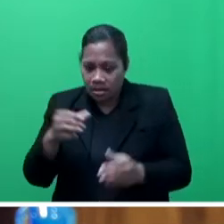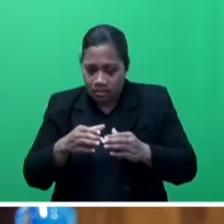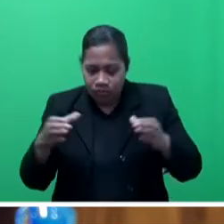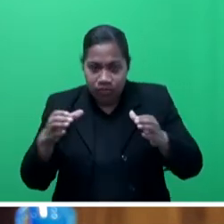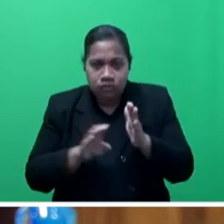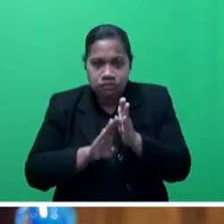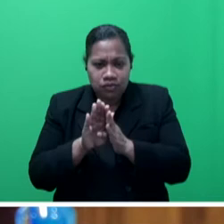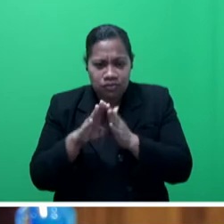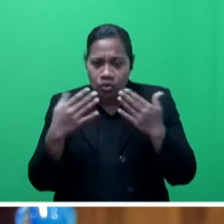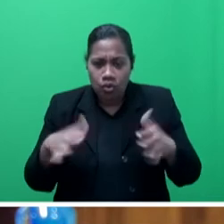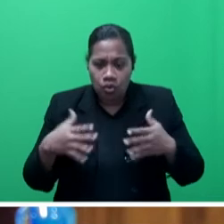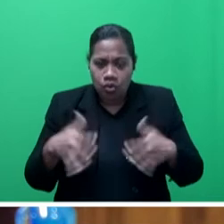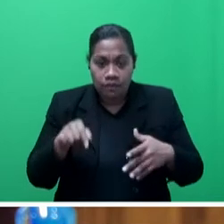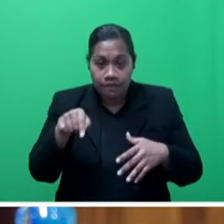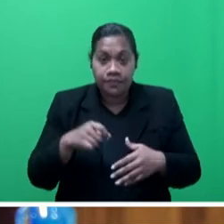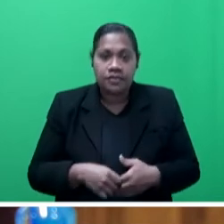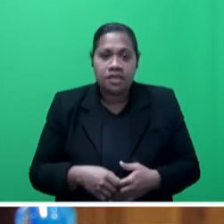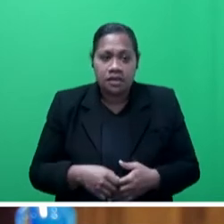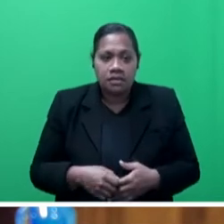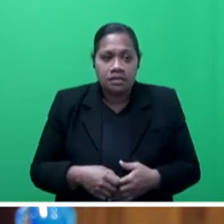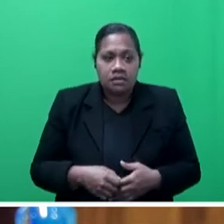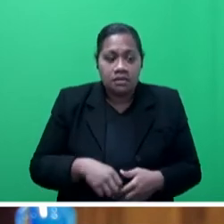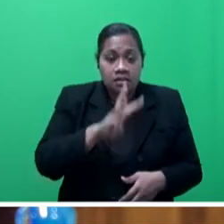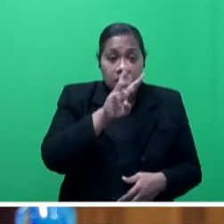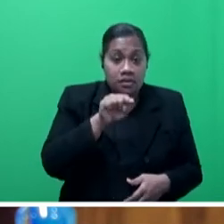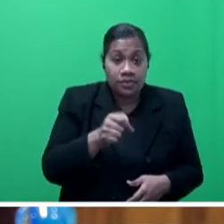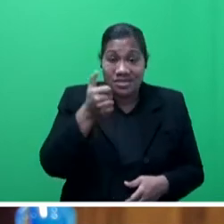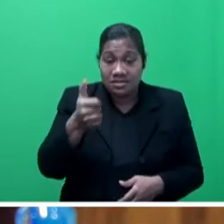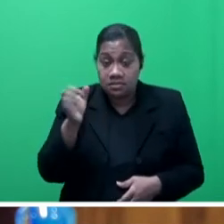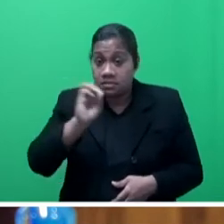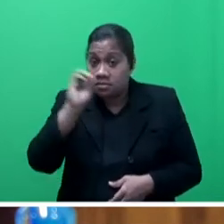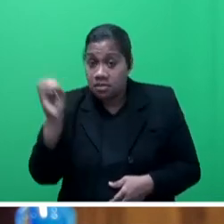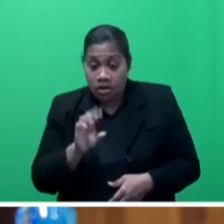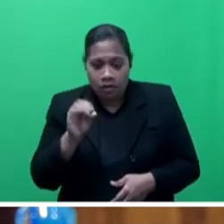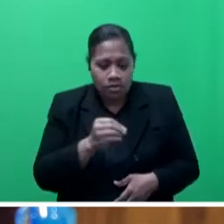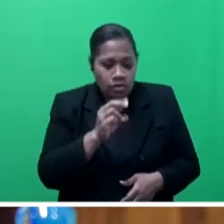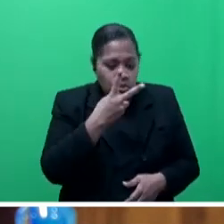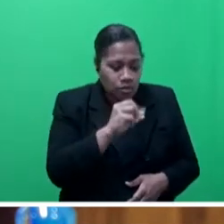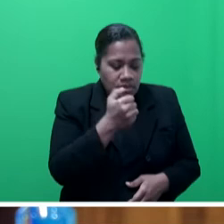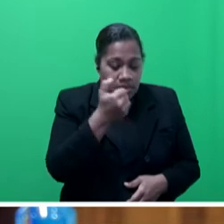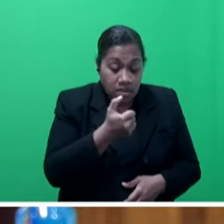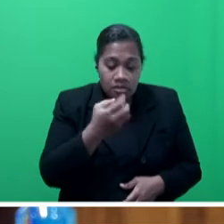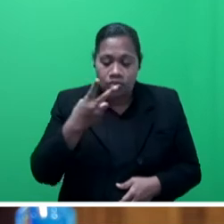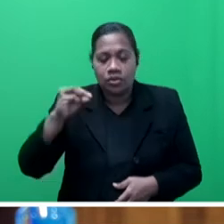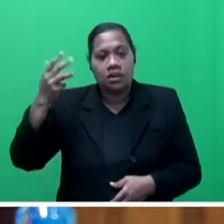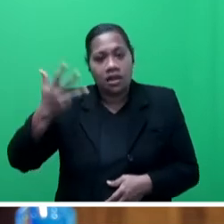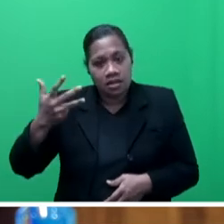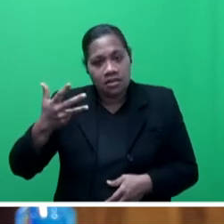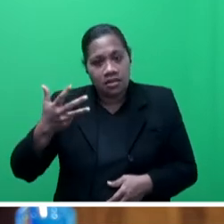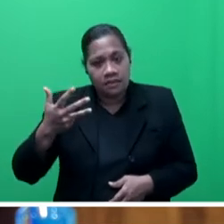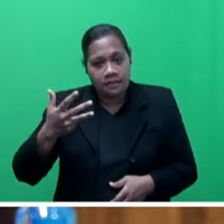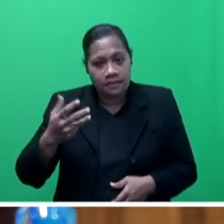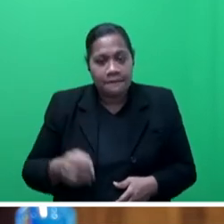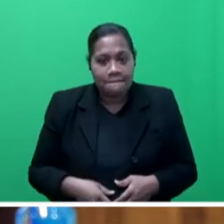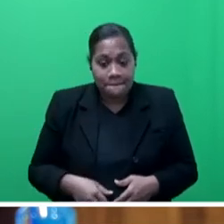In addition, agriculture GDP also grew at an average growth rate of 3.6% from 2016 to 2019. And the latest